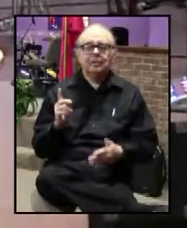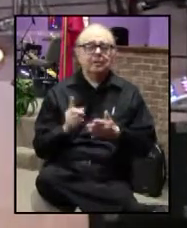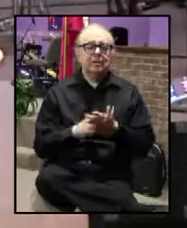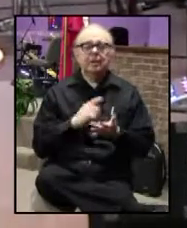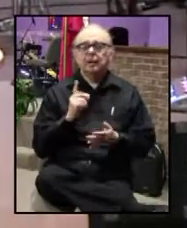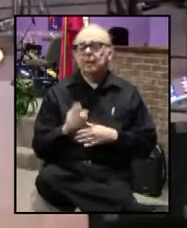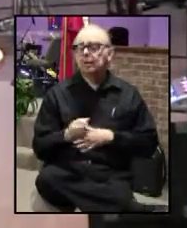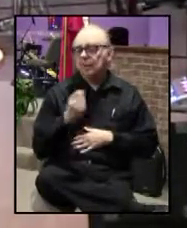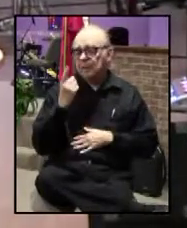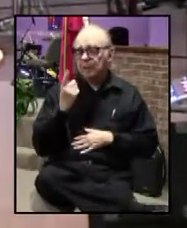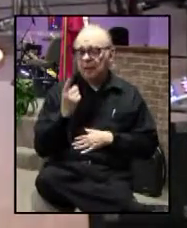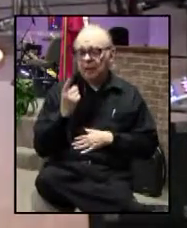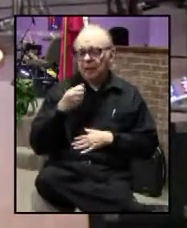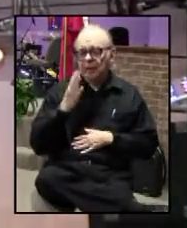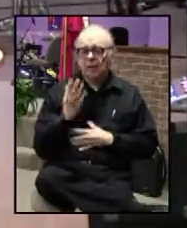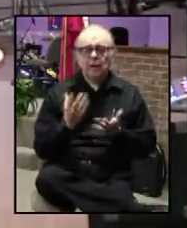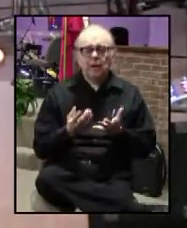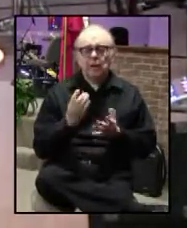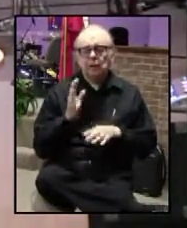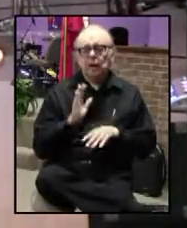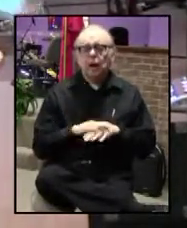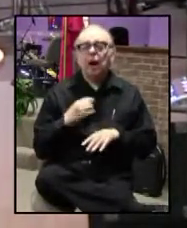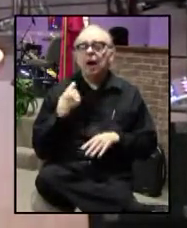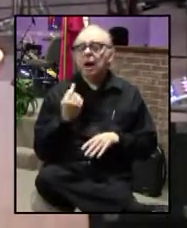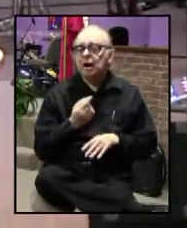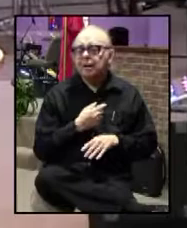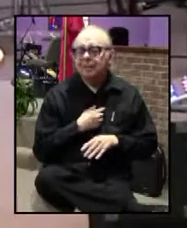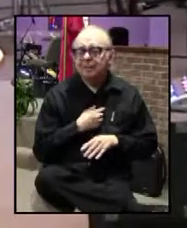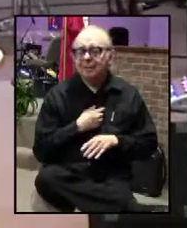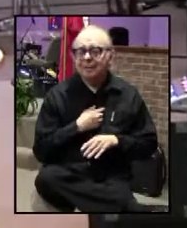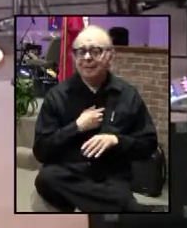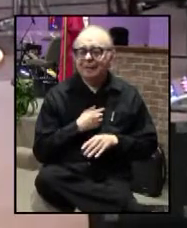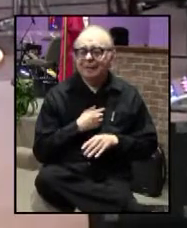Sometimes you don't understand. God's waiting on us.